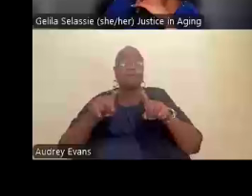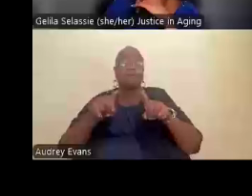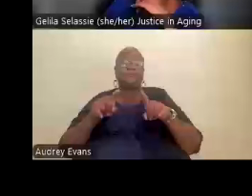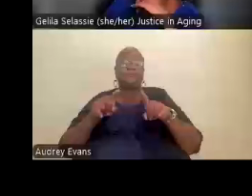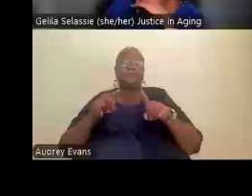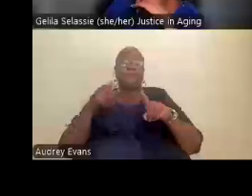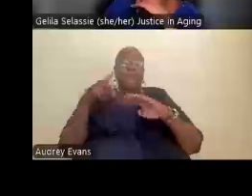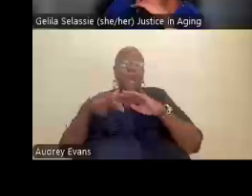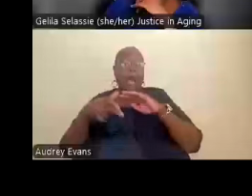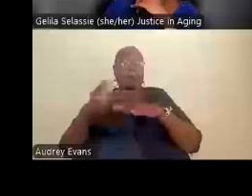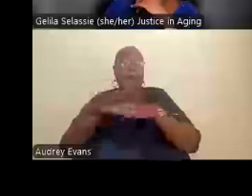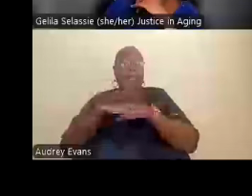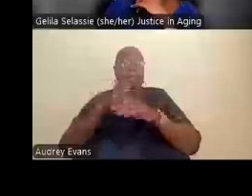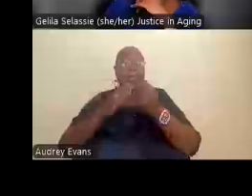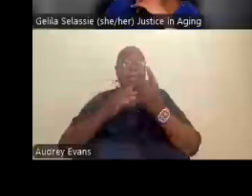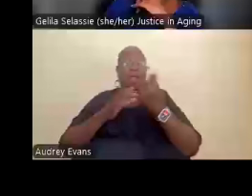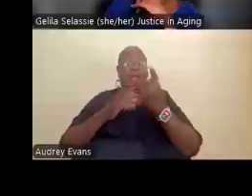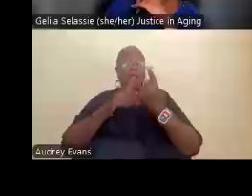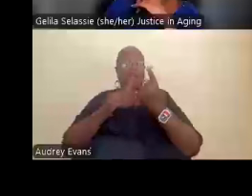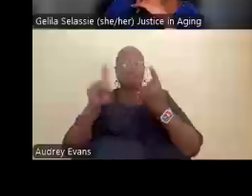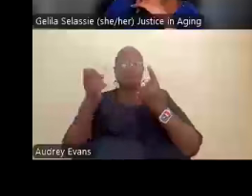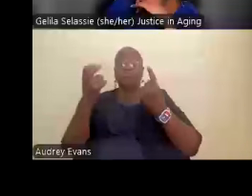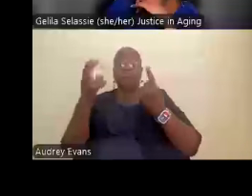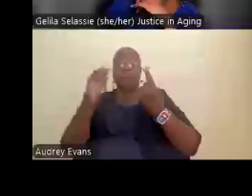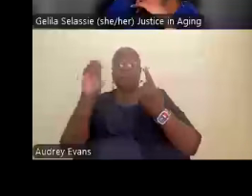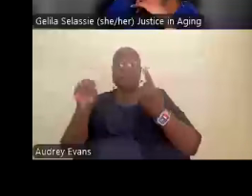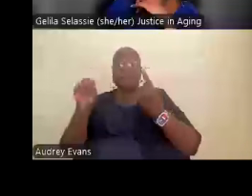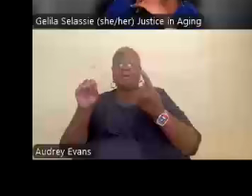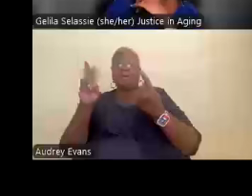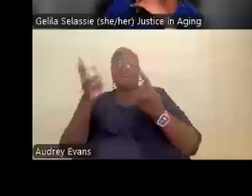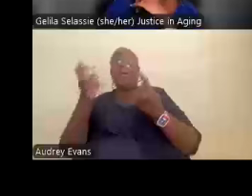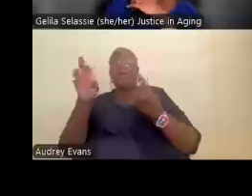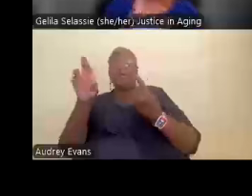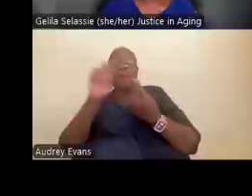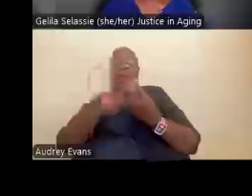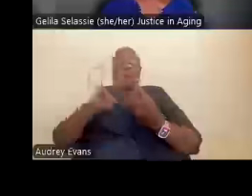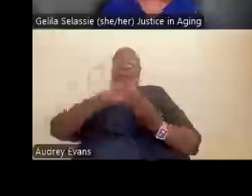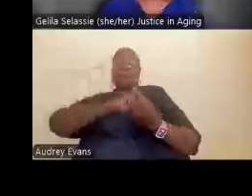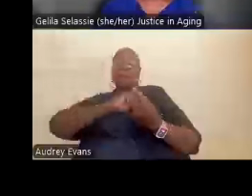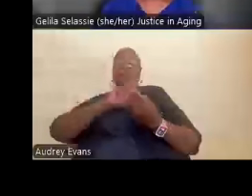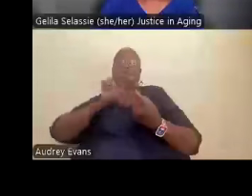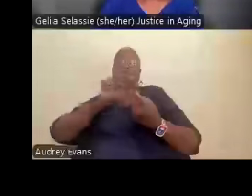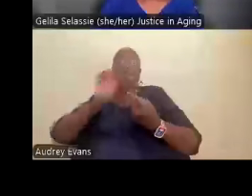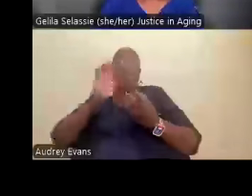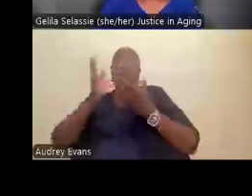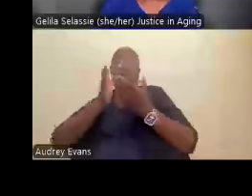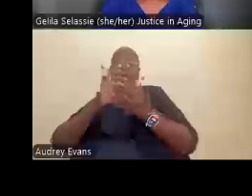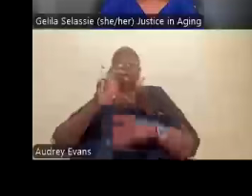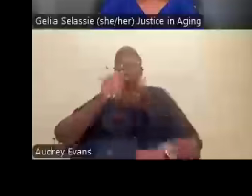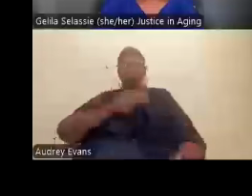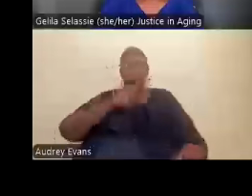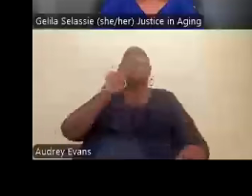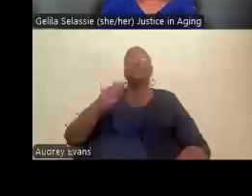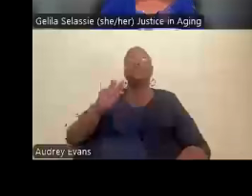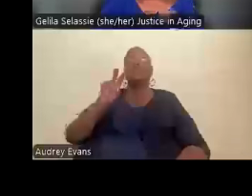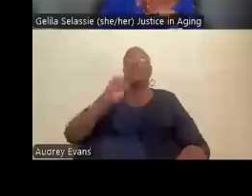cuts average from 11 to 12% for waiver and personal care services programs, and then 22% for